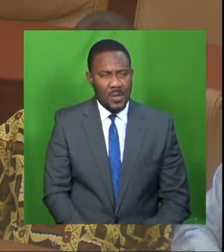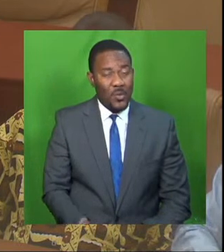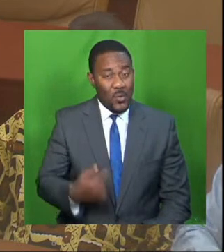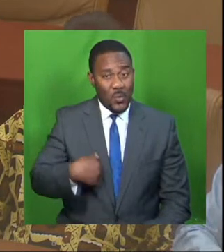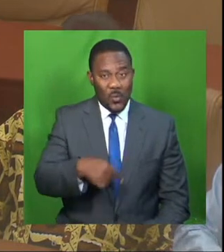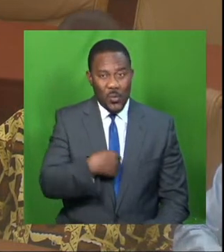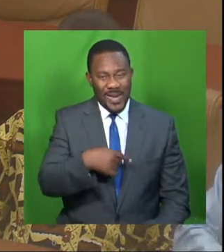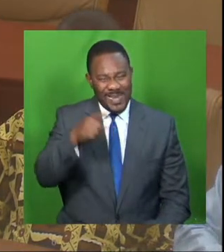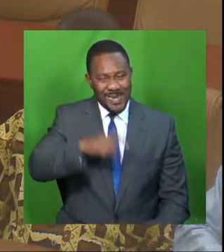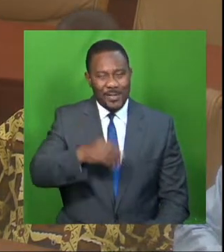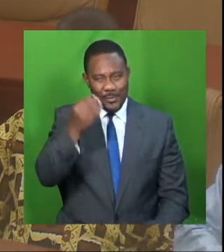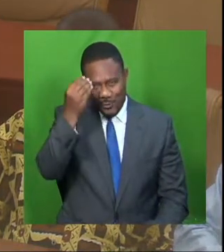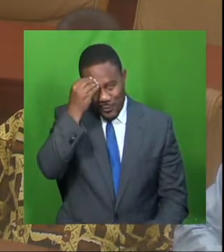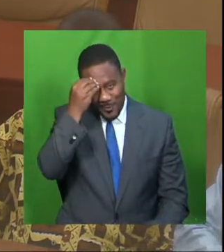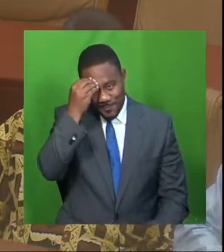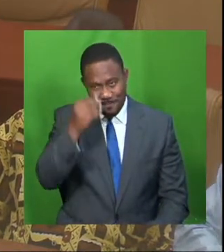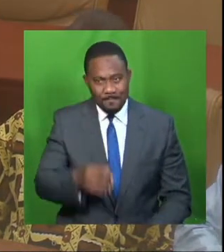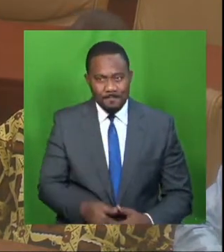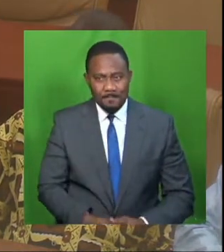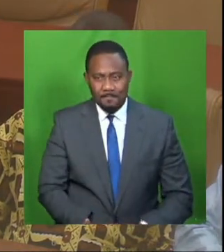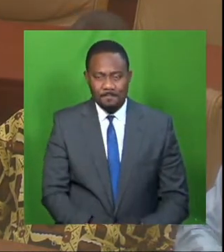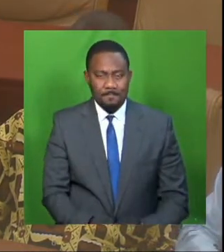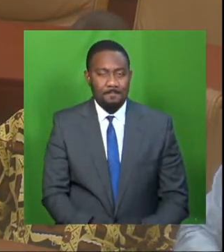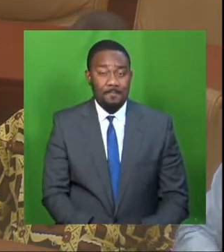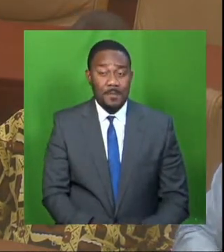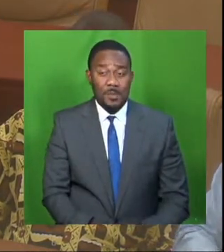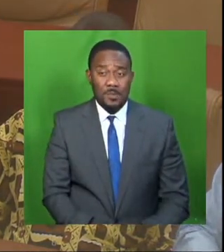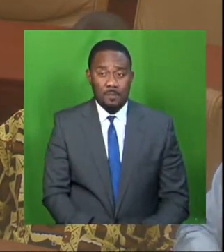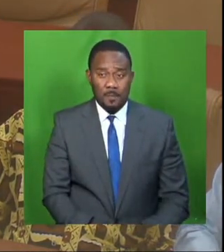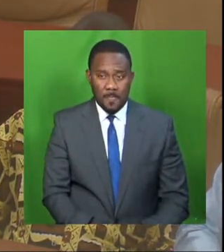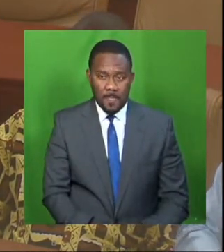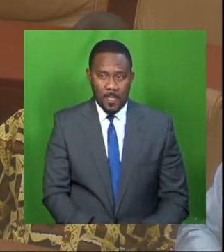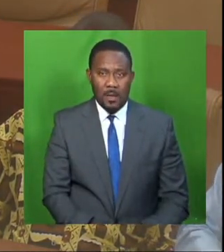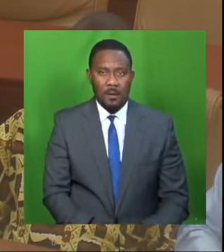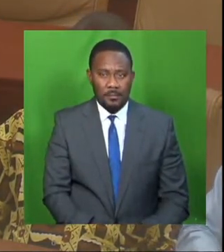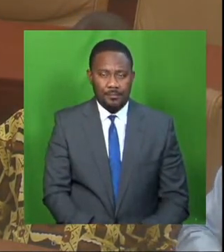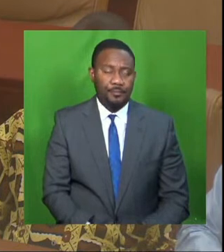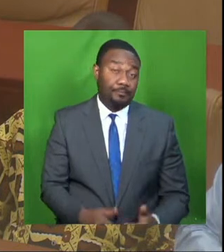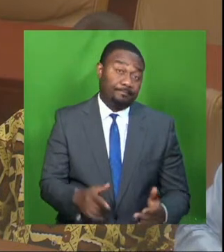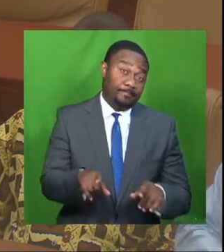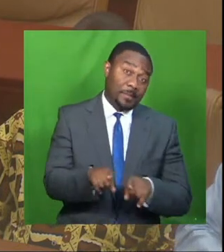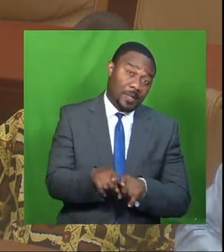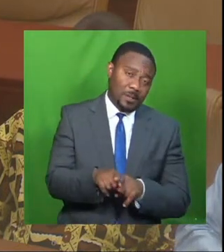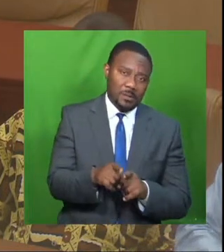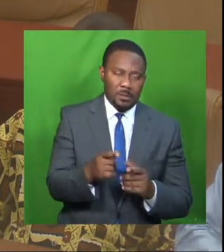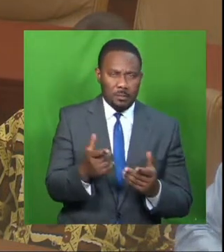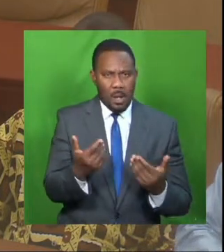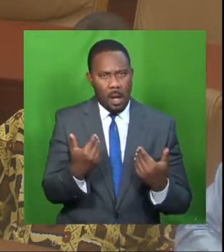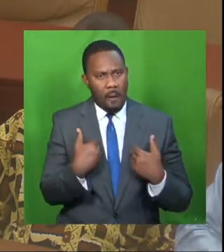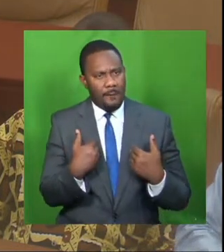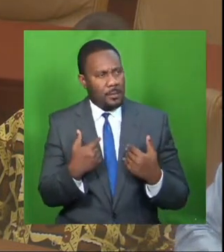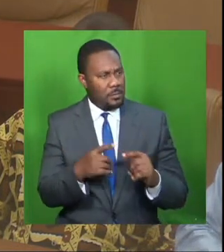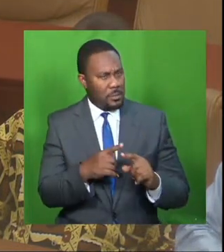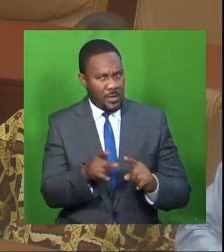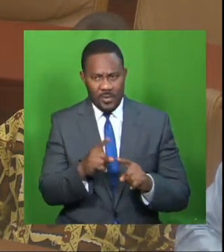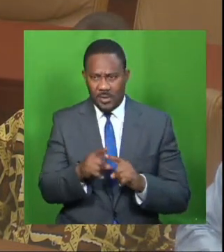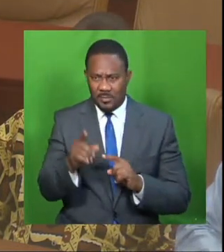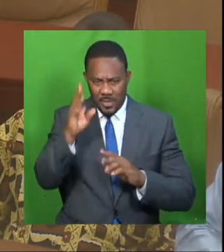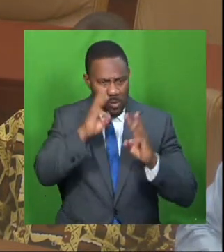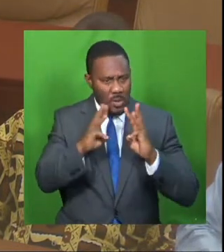leadership to make sure that whoever sits in the chair, when you give directive, we must assist you to make sure